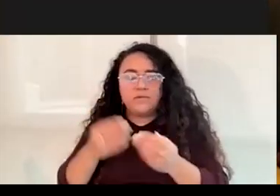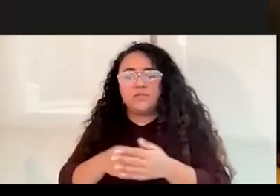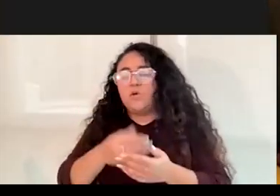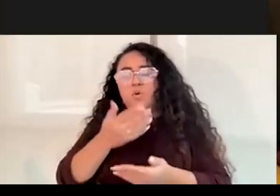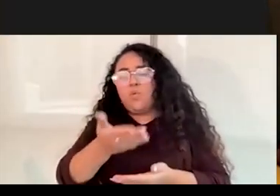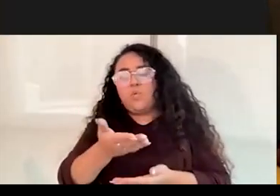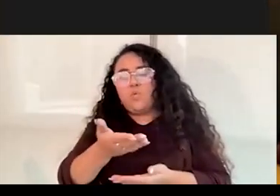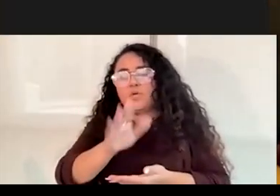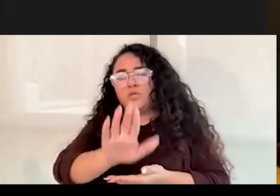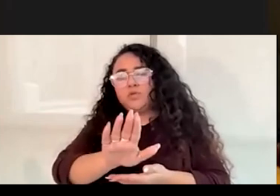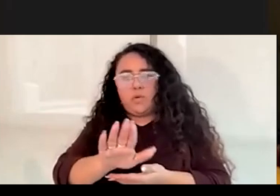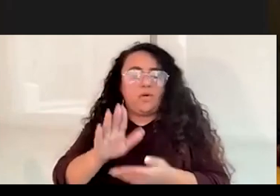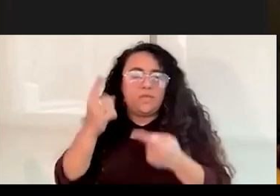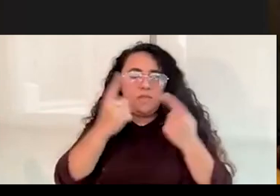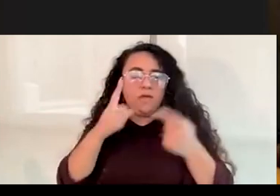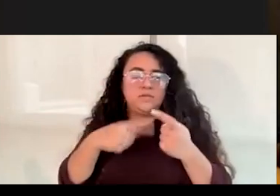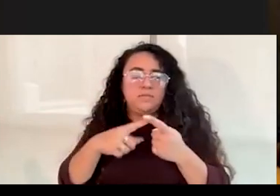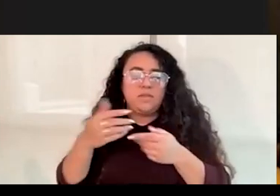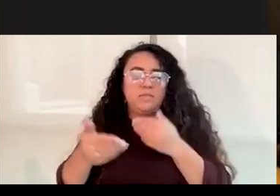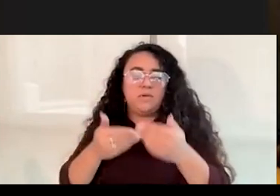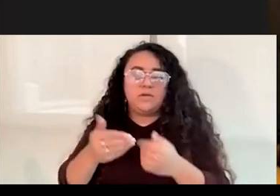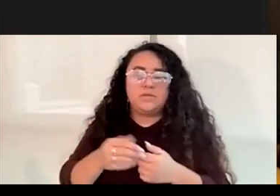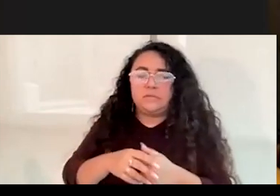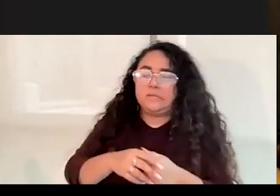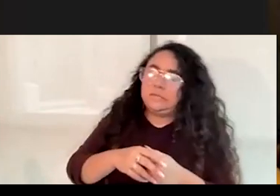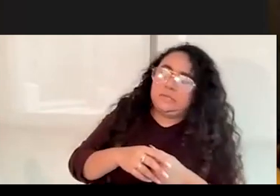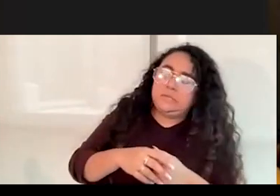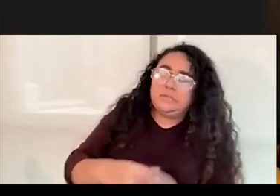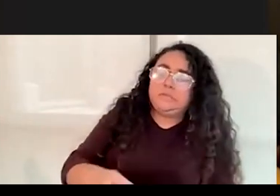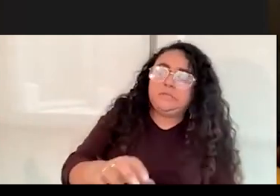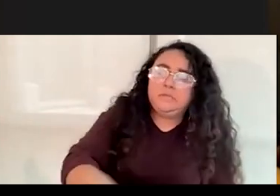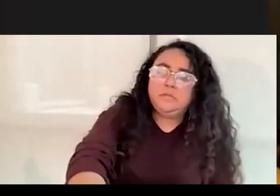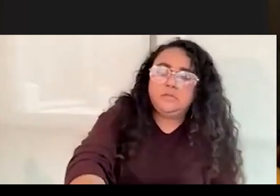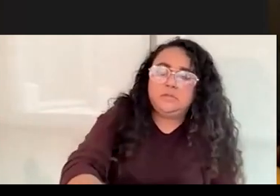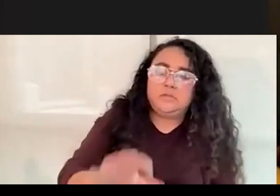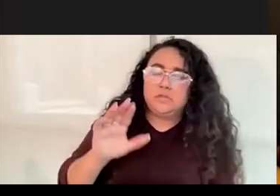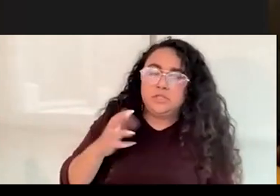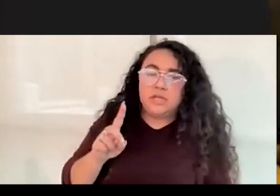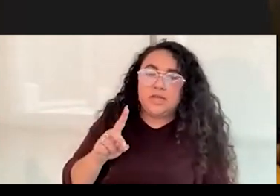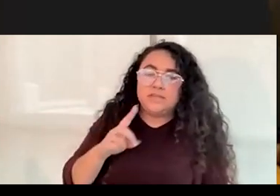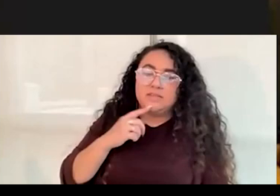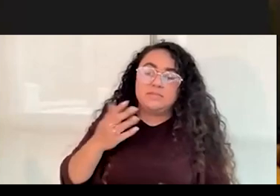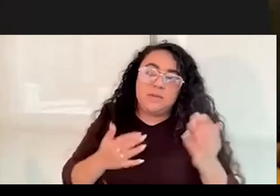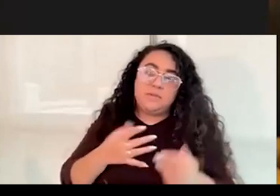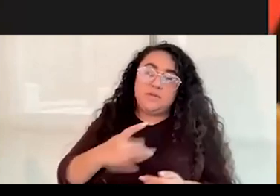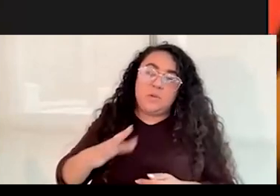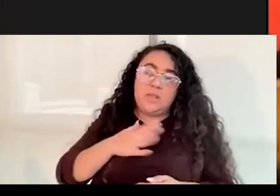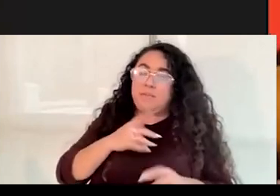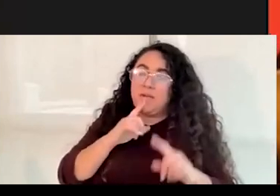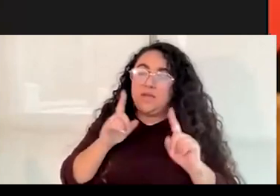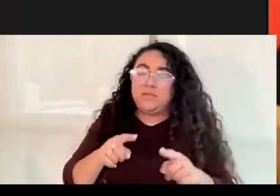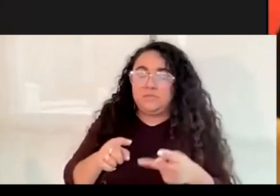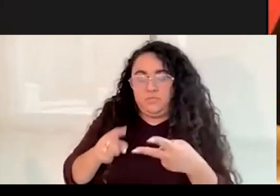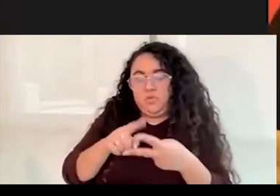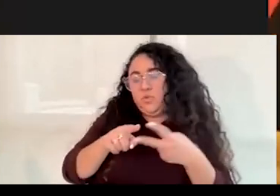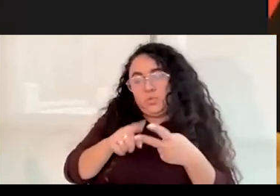So you probably won't like my answer, but my answer, so there's two answers